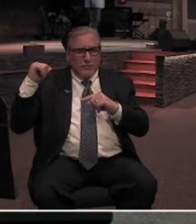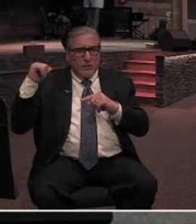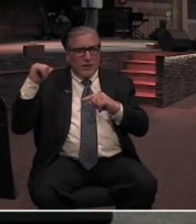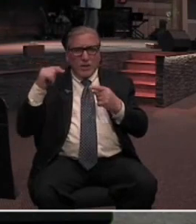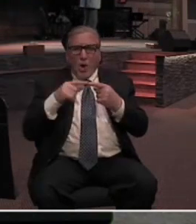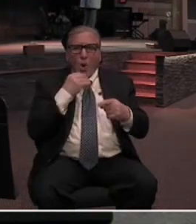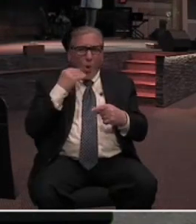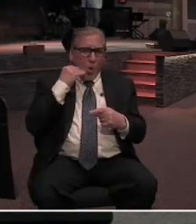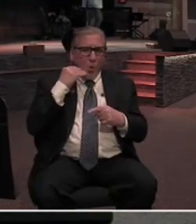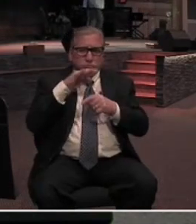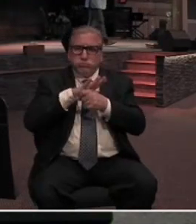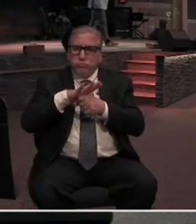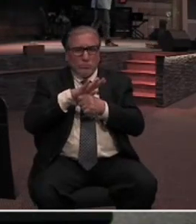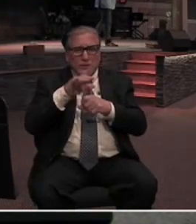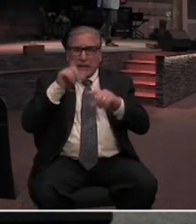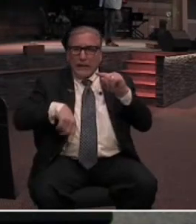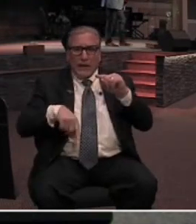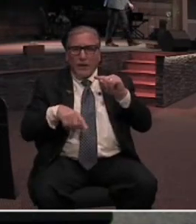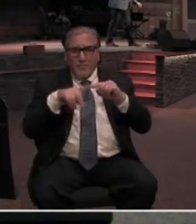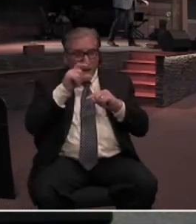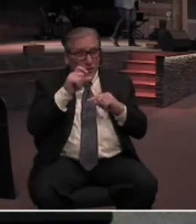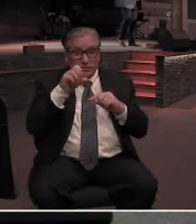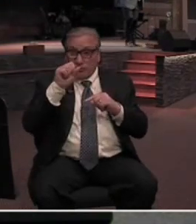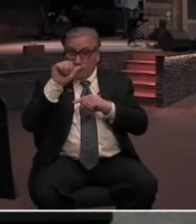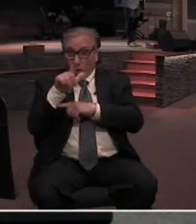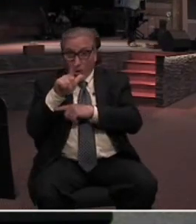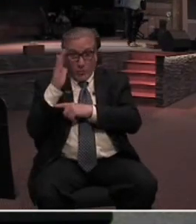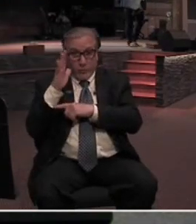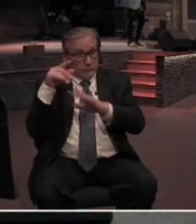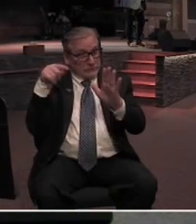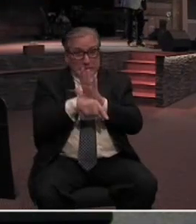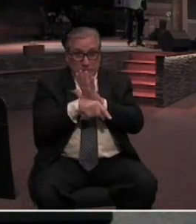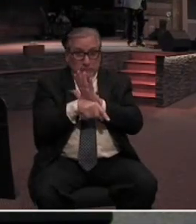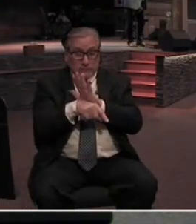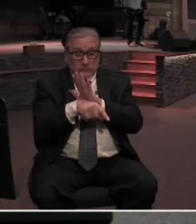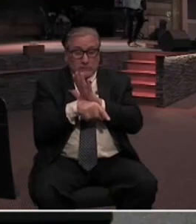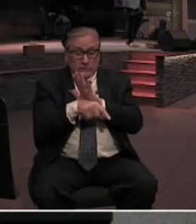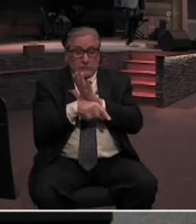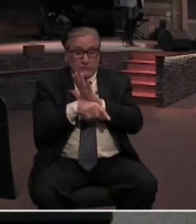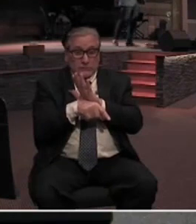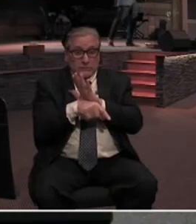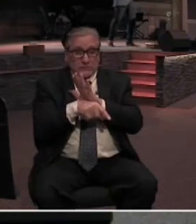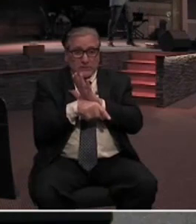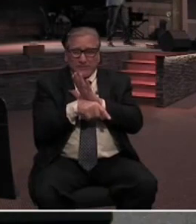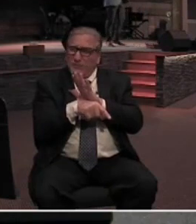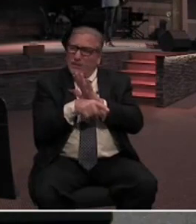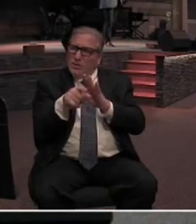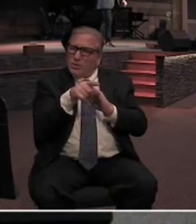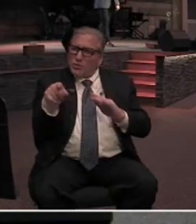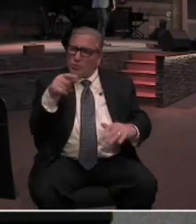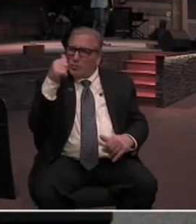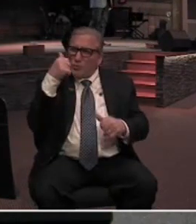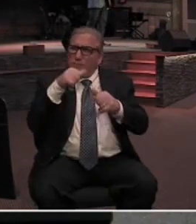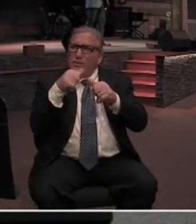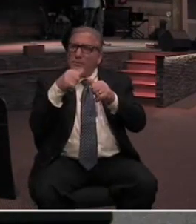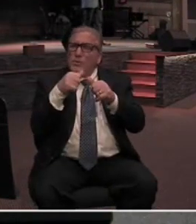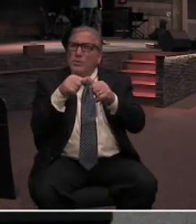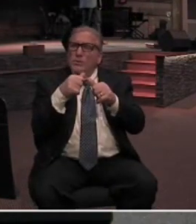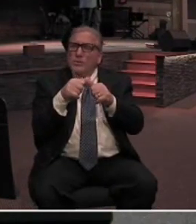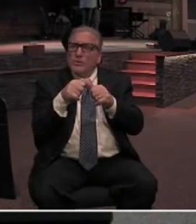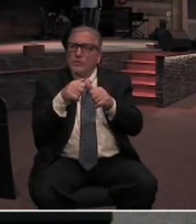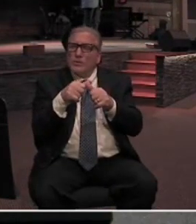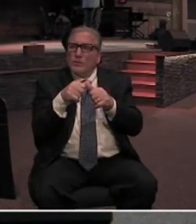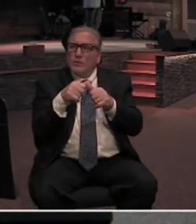to your homeland because Saul's going to kill you. You remember